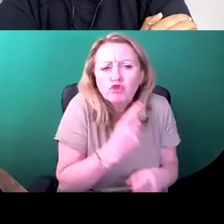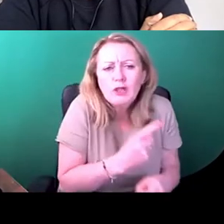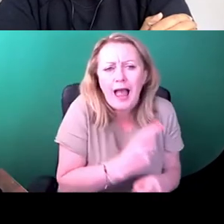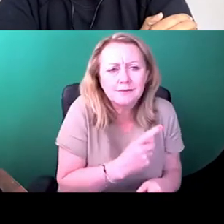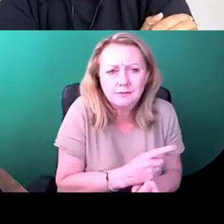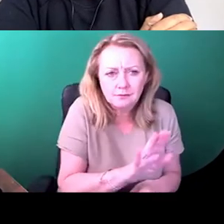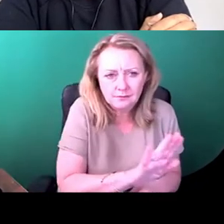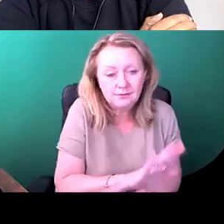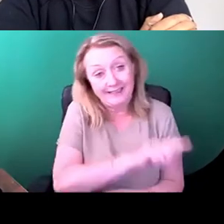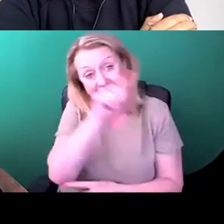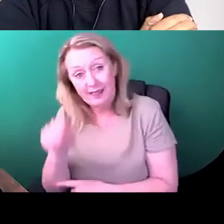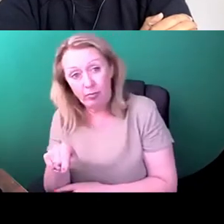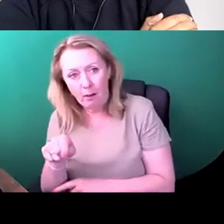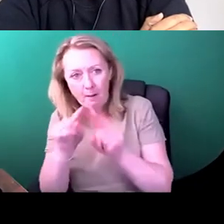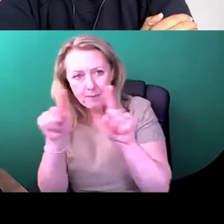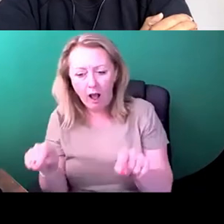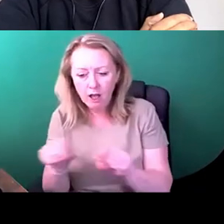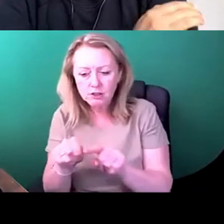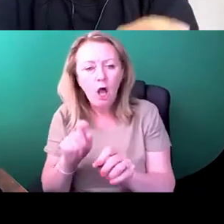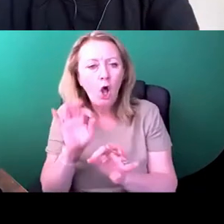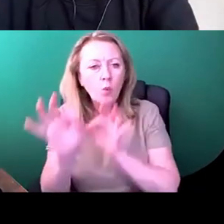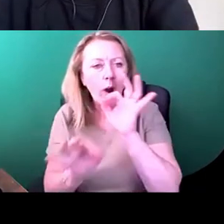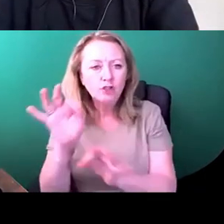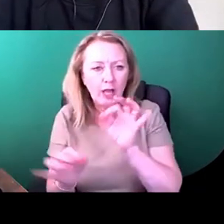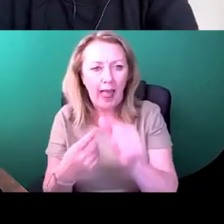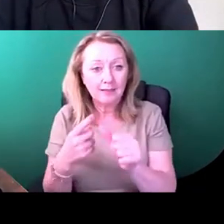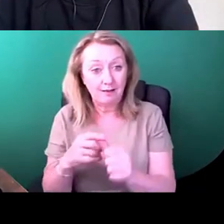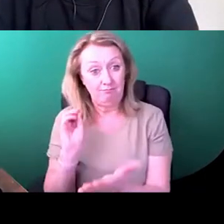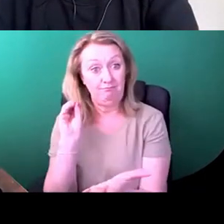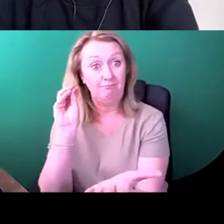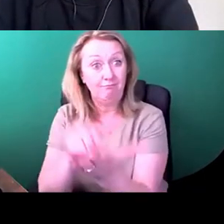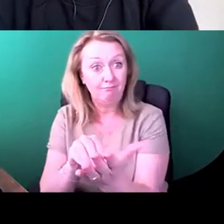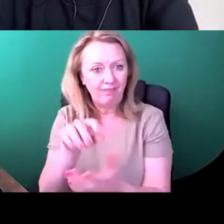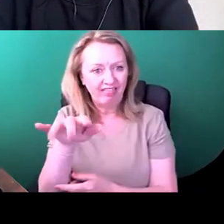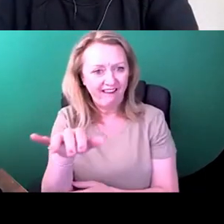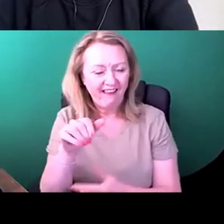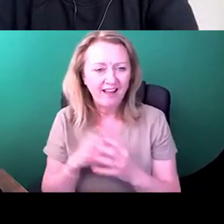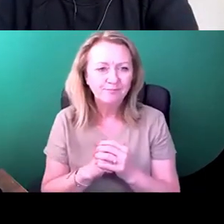great. Thank you. So for our final presenter, it's over to